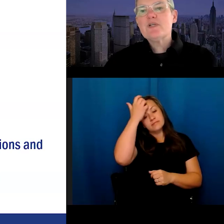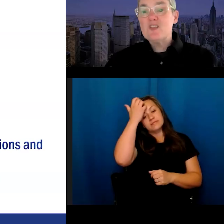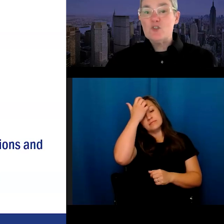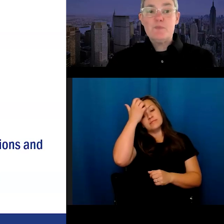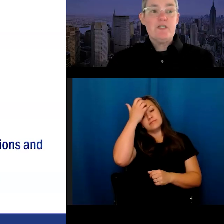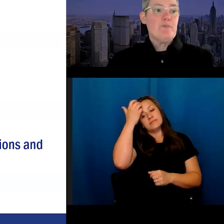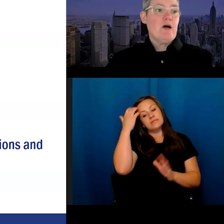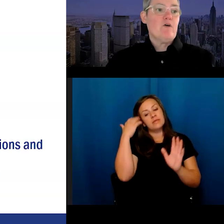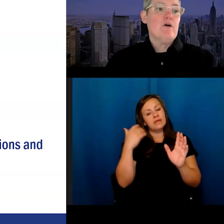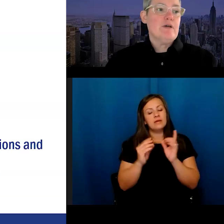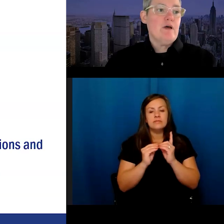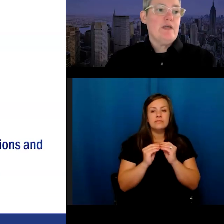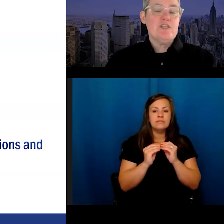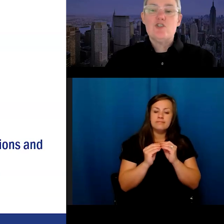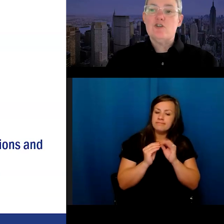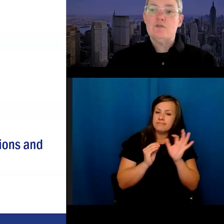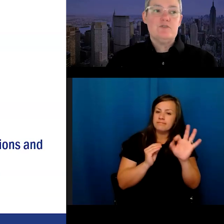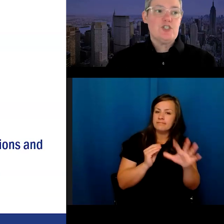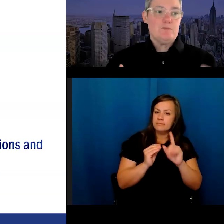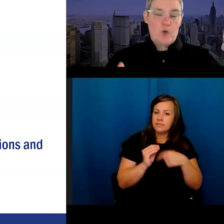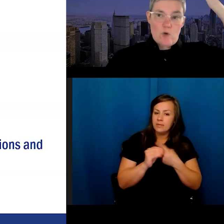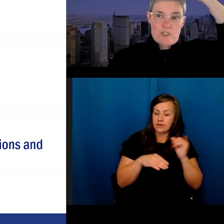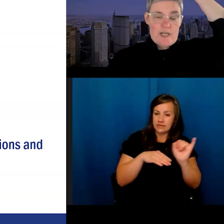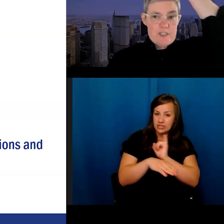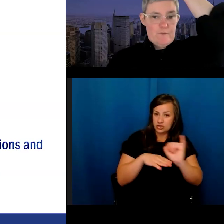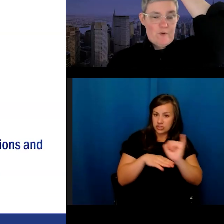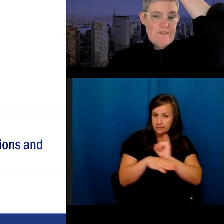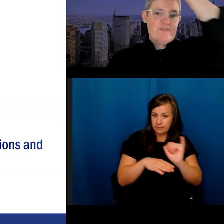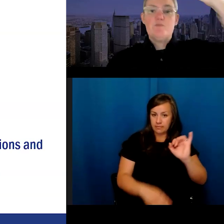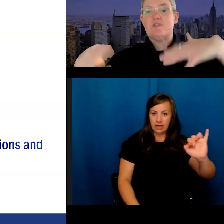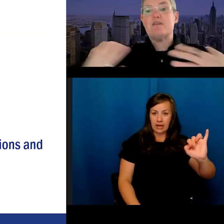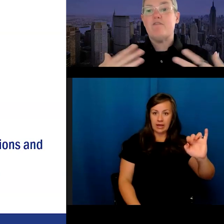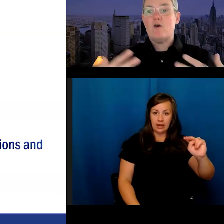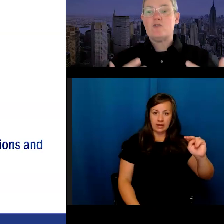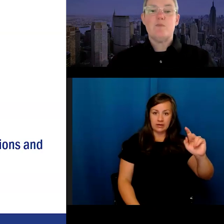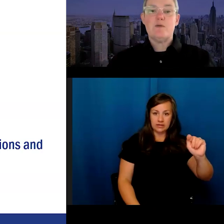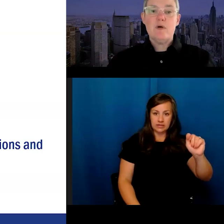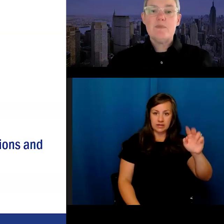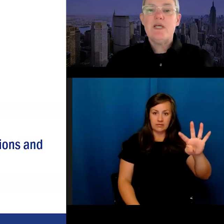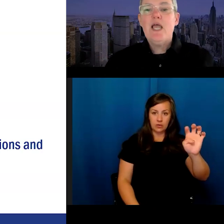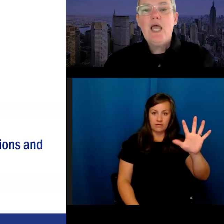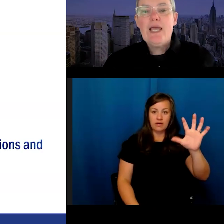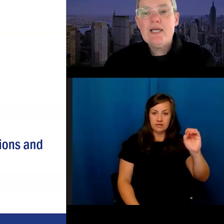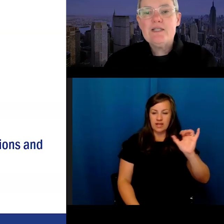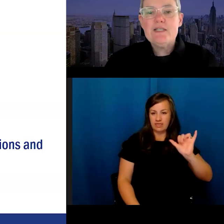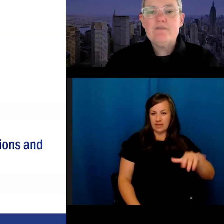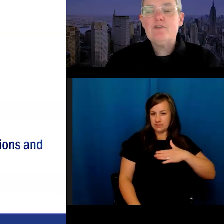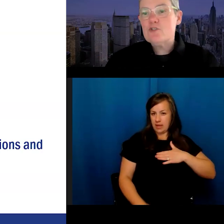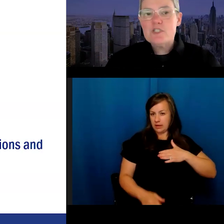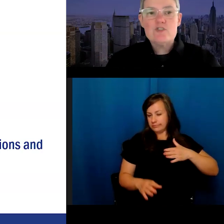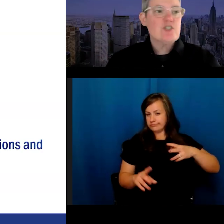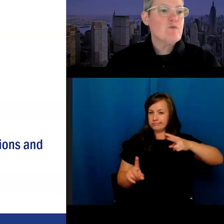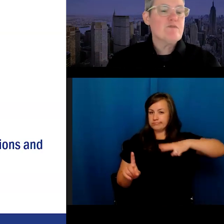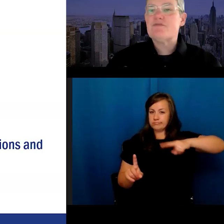I want to speak a little bit about our internship course, INT 450, because that falls in my department. And